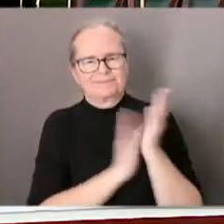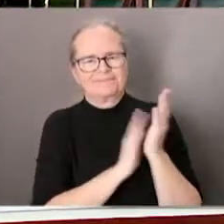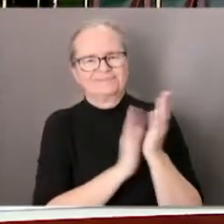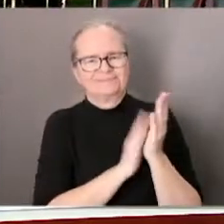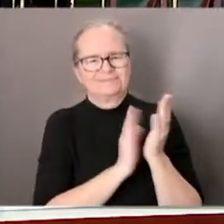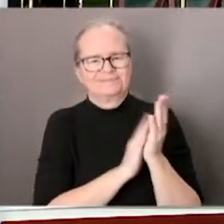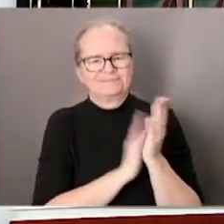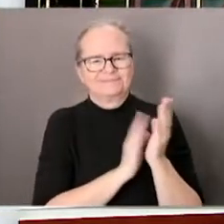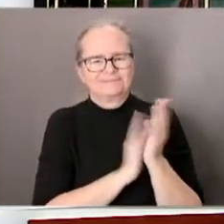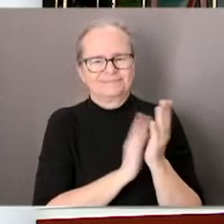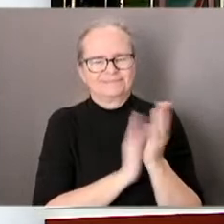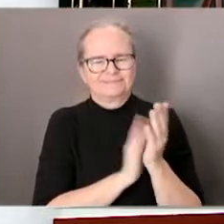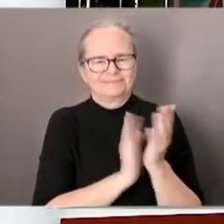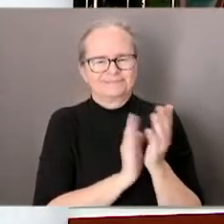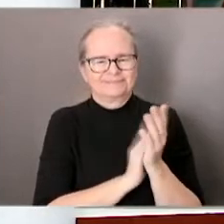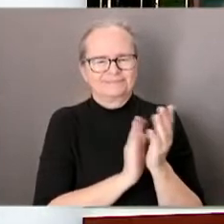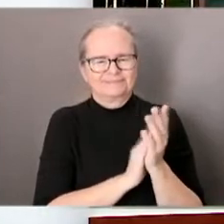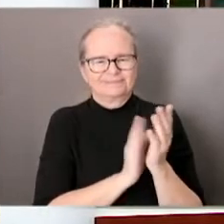foreign